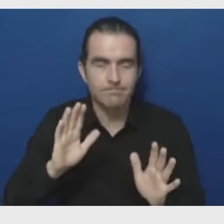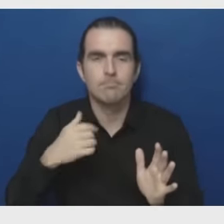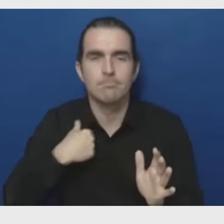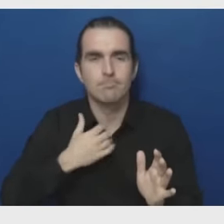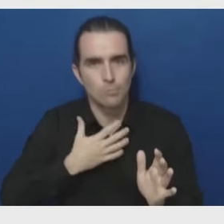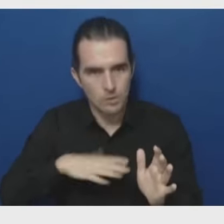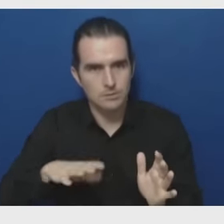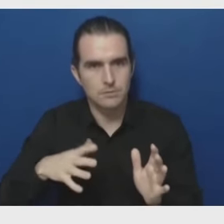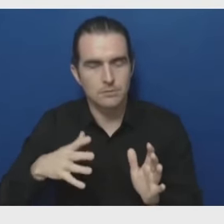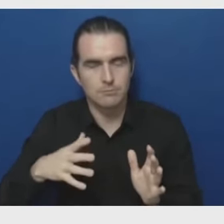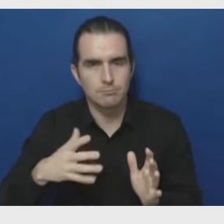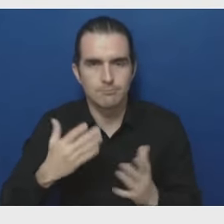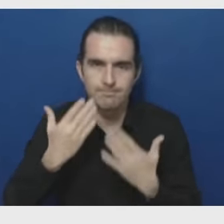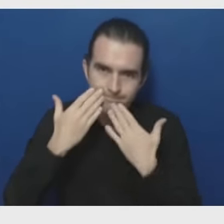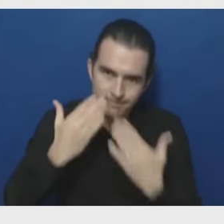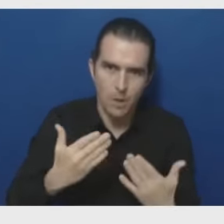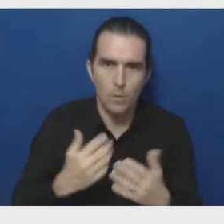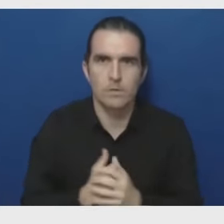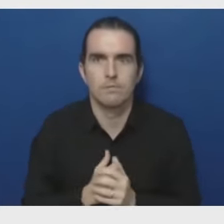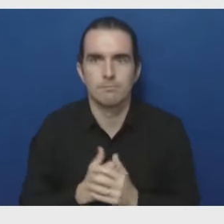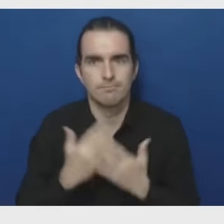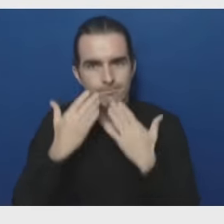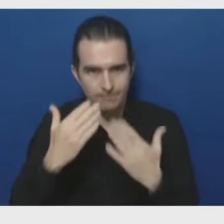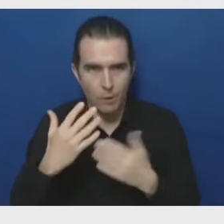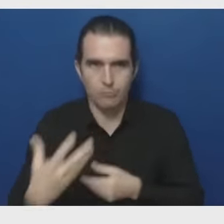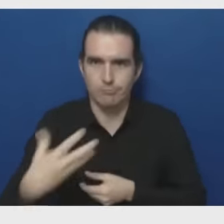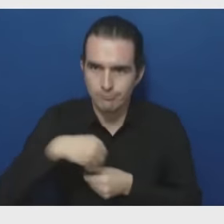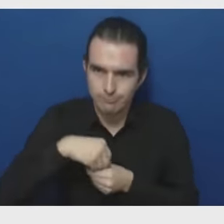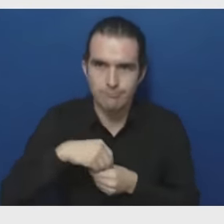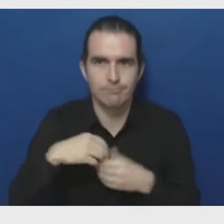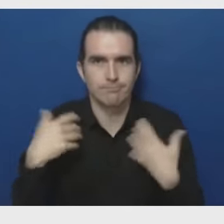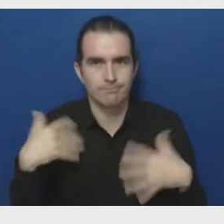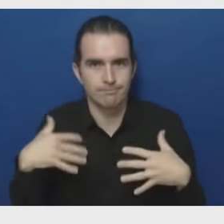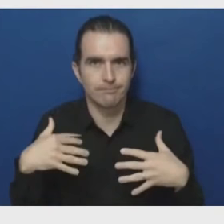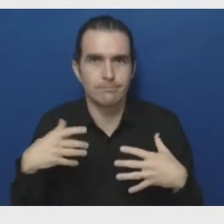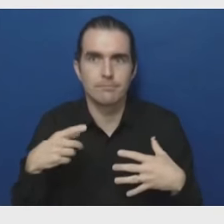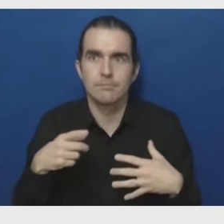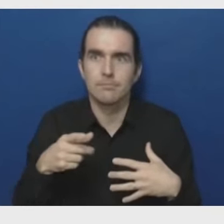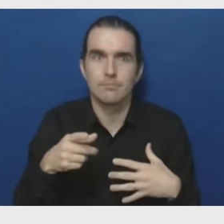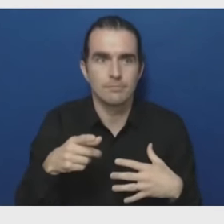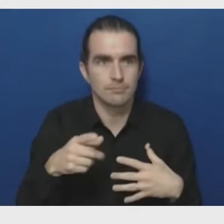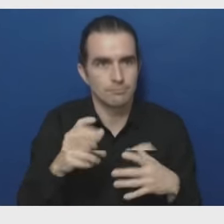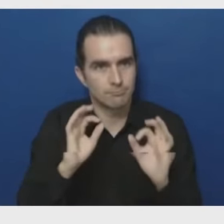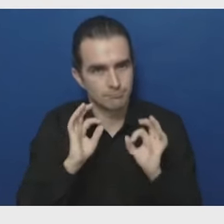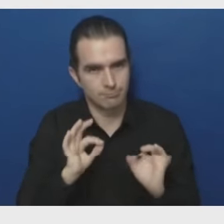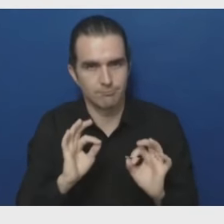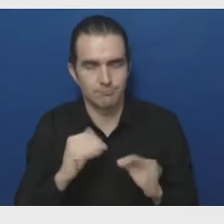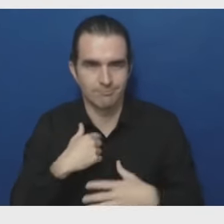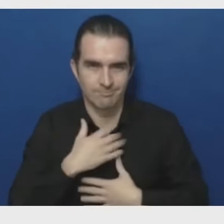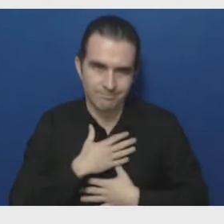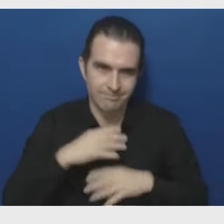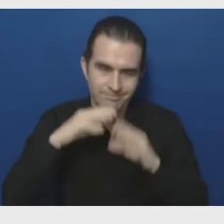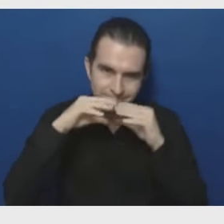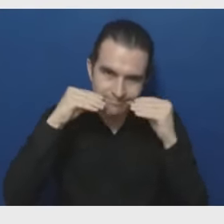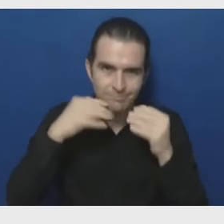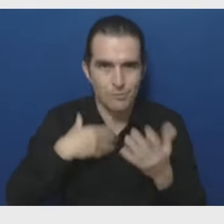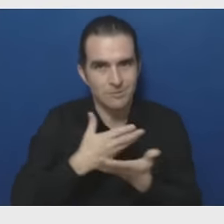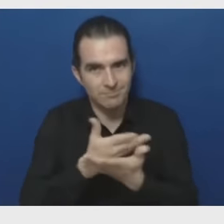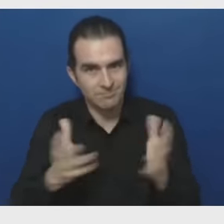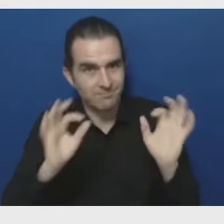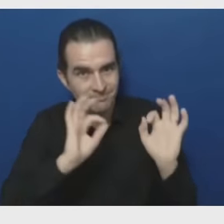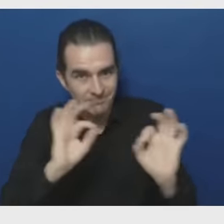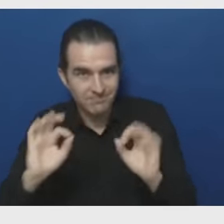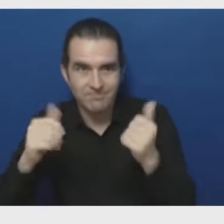Thank you. The honor was all mine. Thank you. Thank you. Thanks. So we will now have the pleasure of